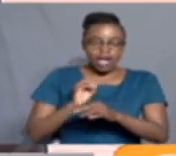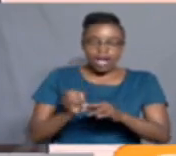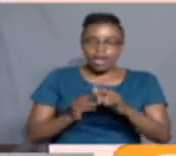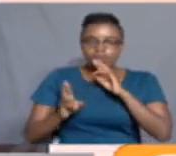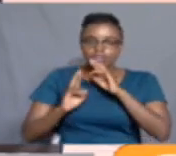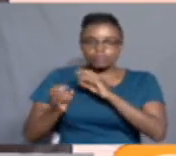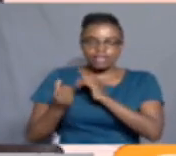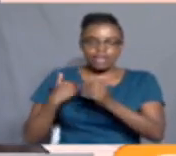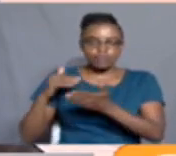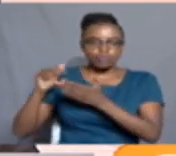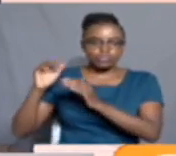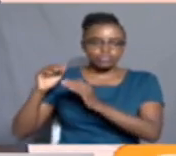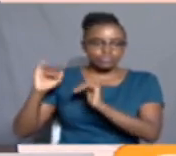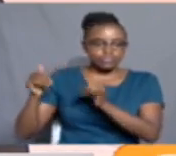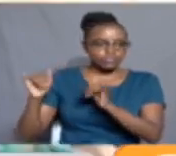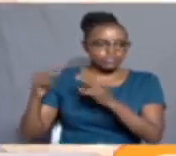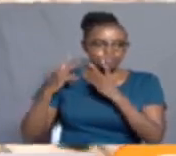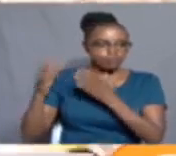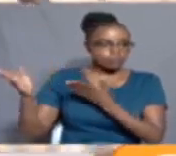Farah has the details.